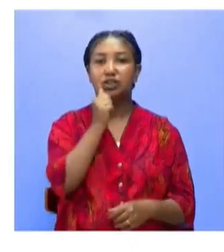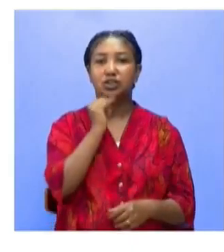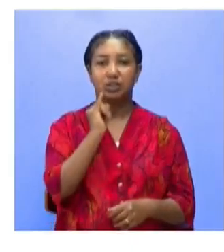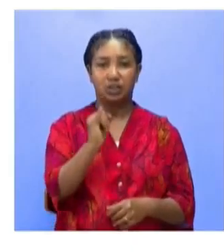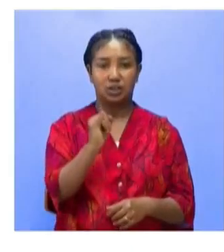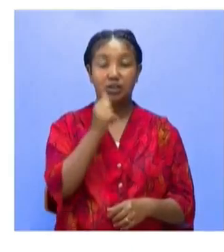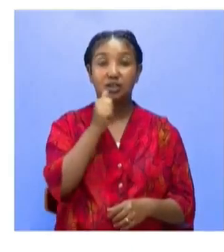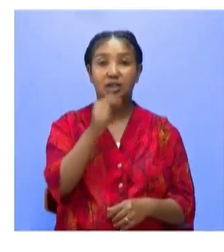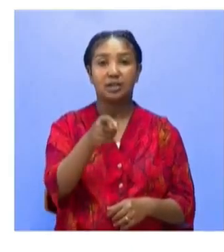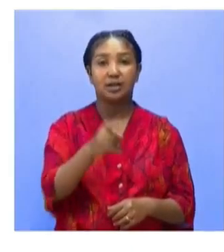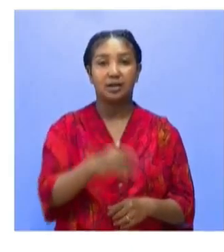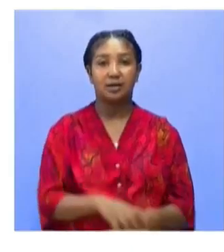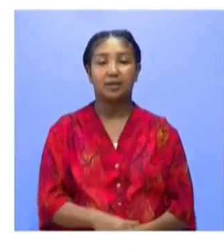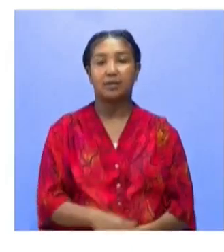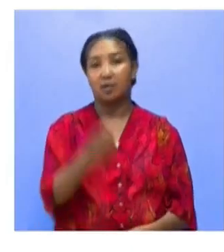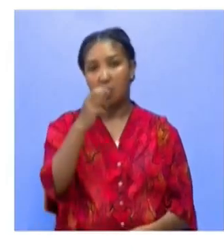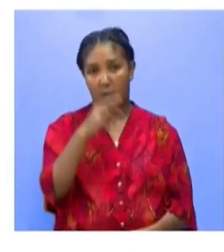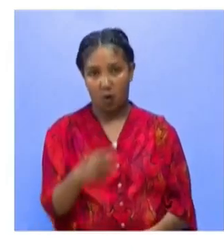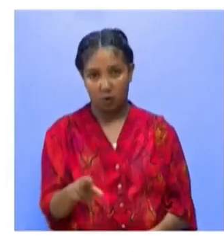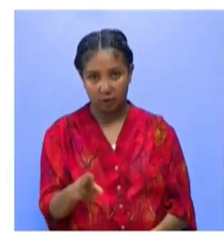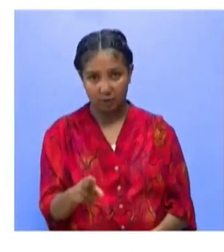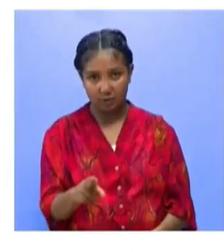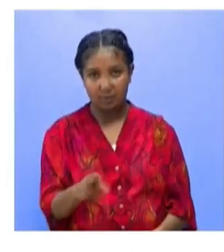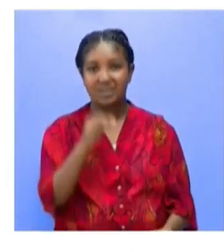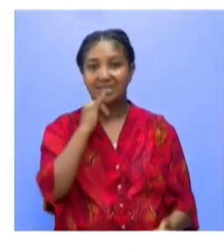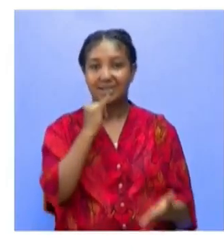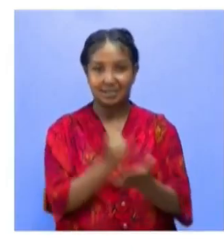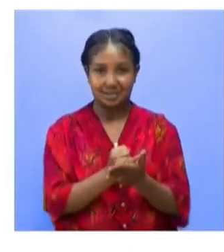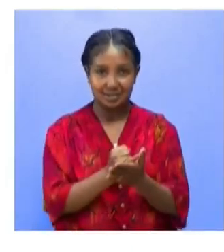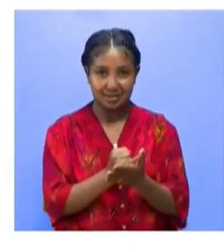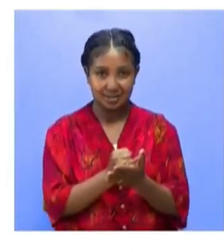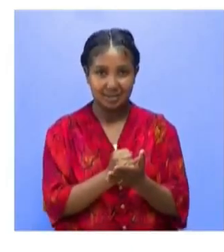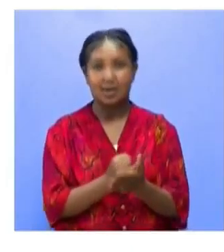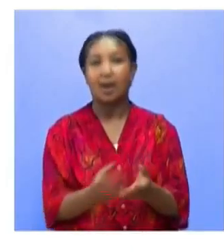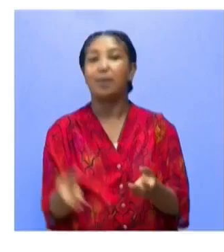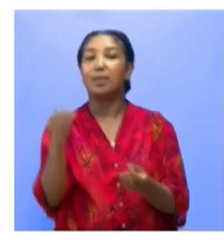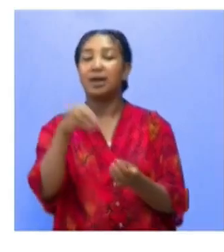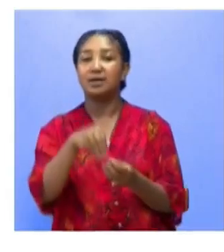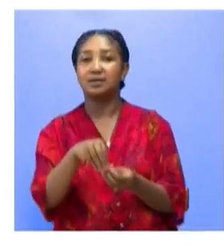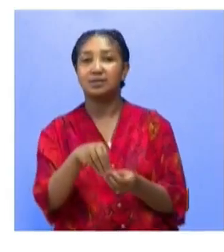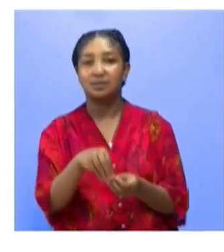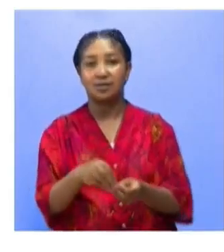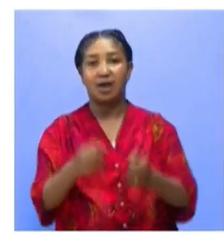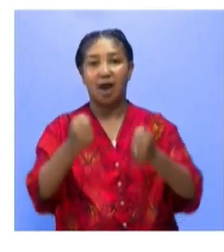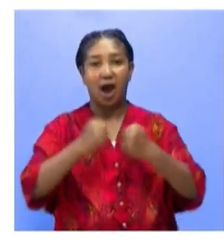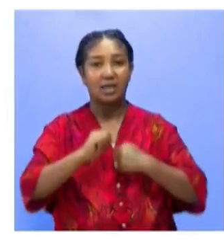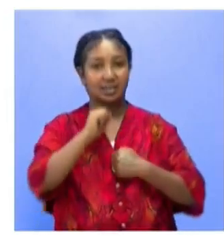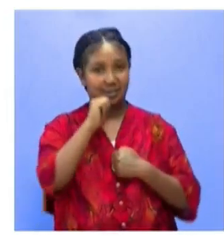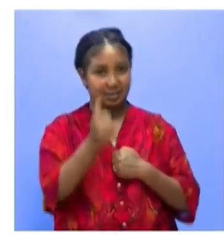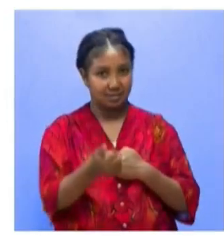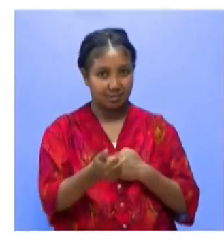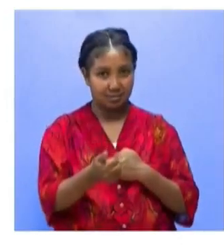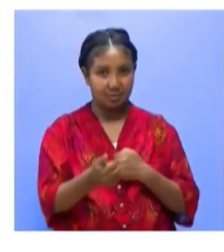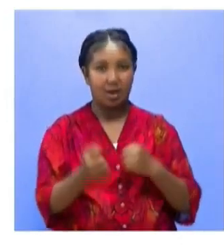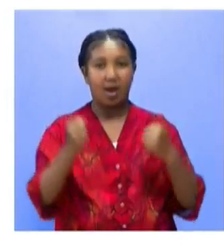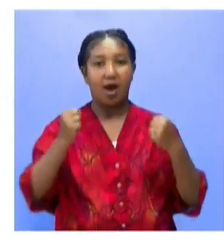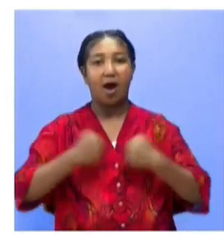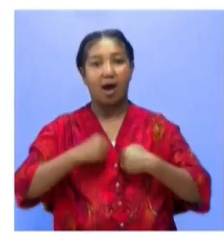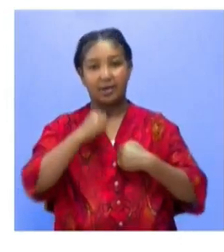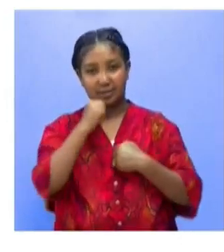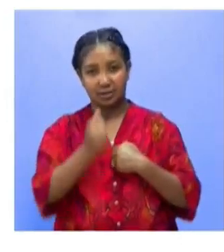she, or it plus hasn't.